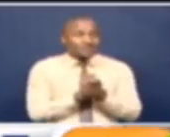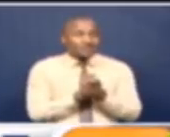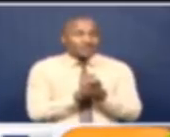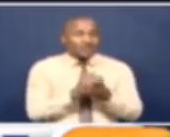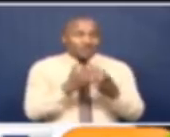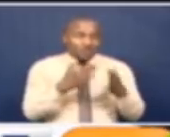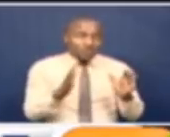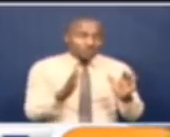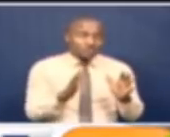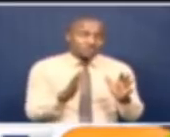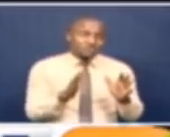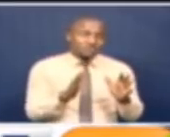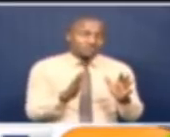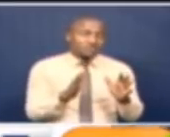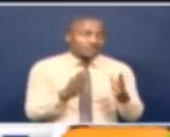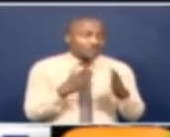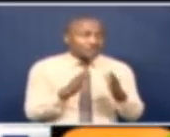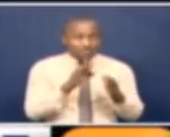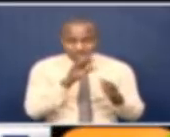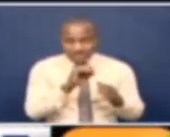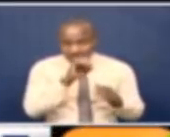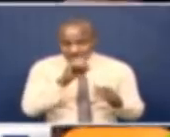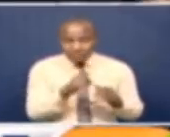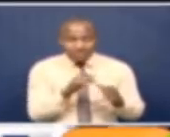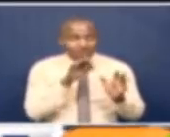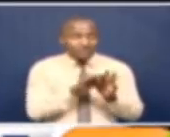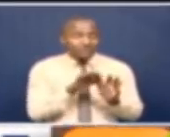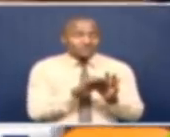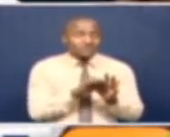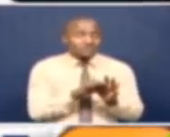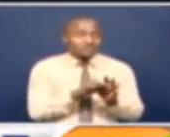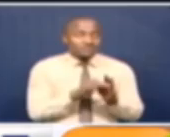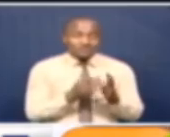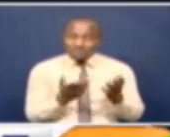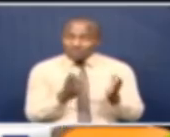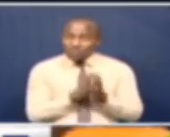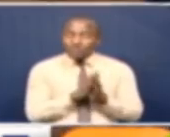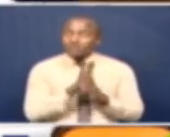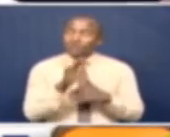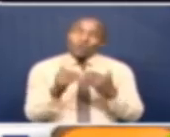over, they lost 30,000 votes? Despite all the,